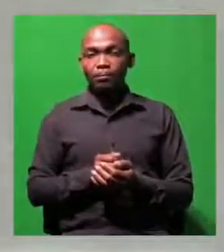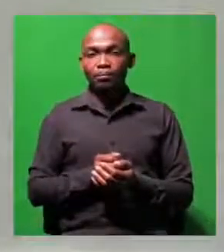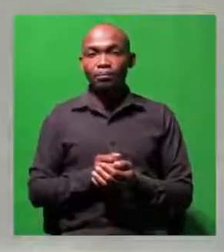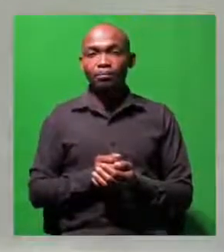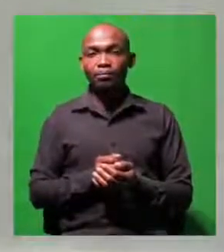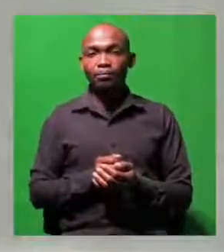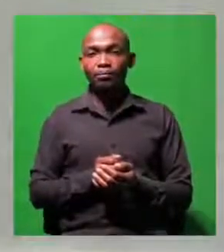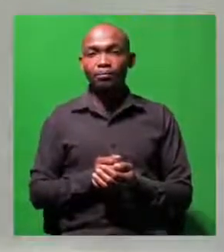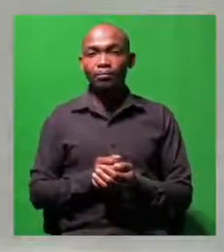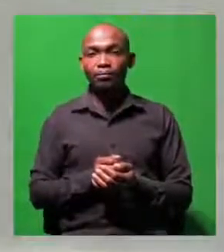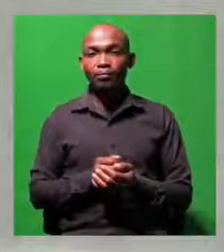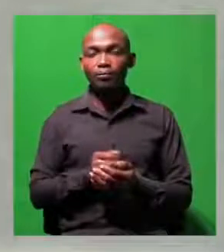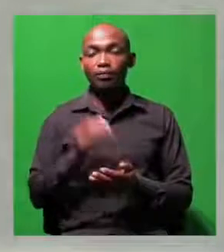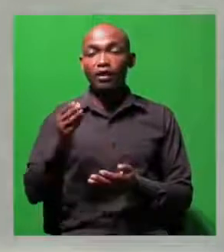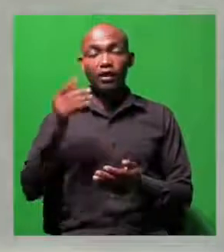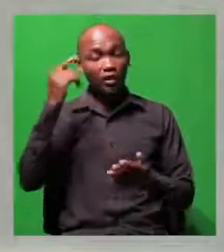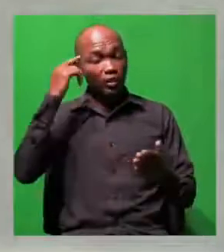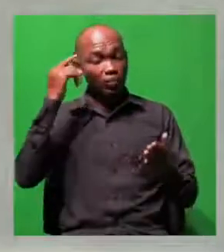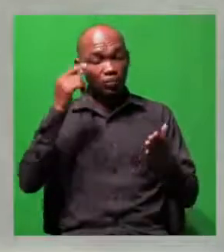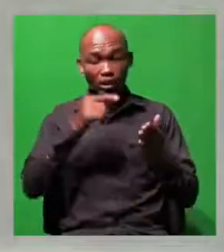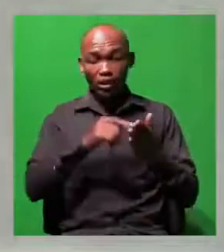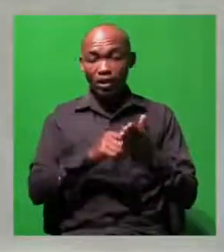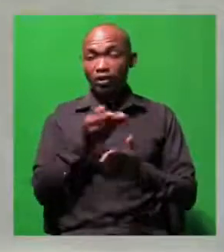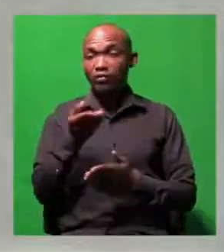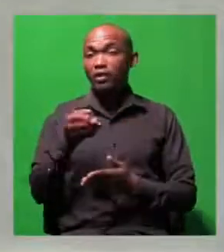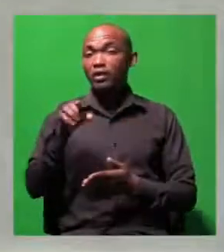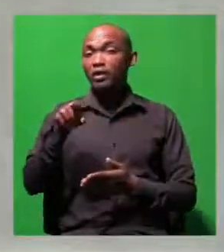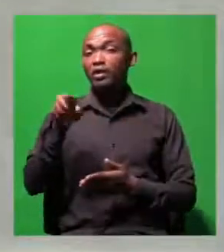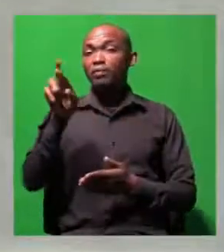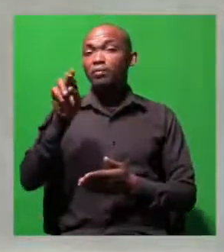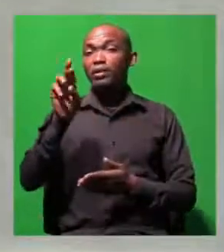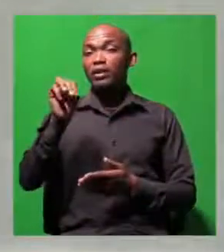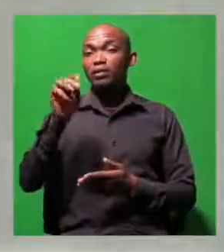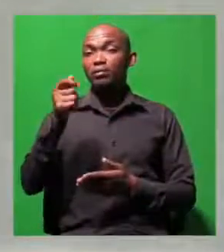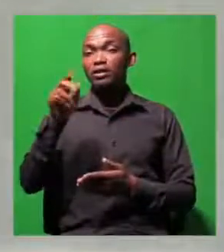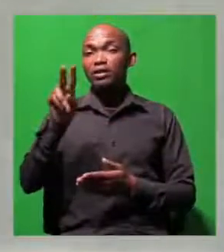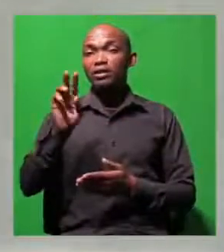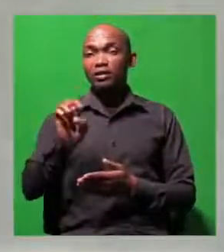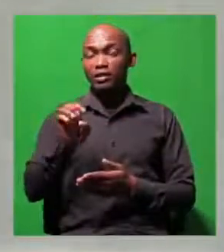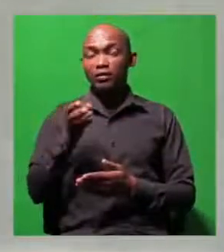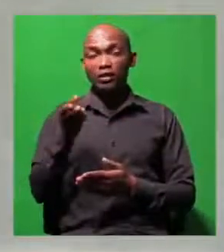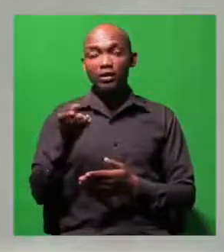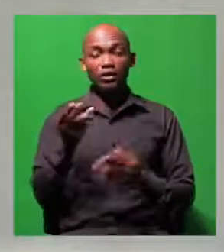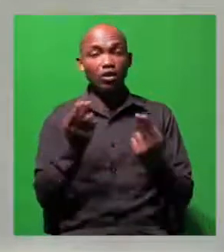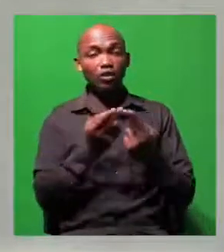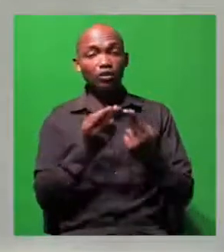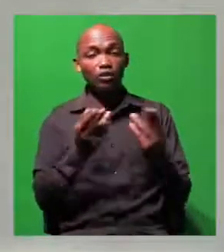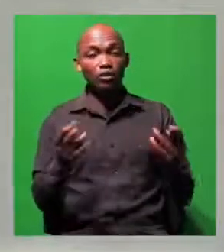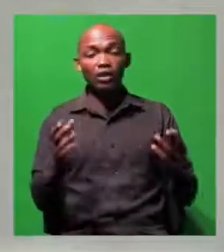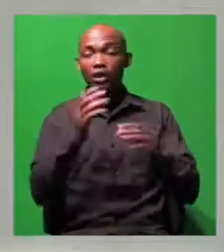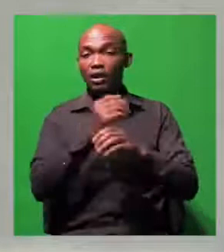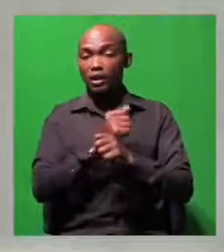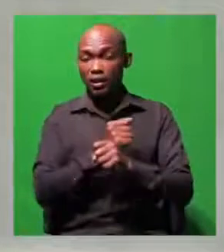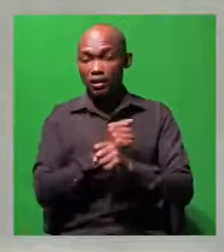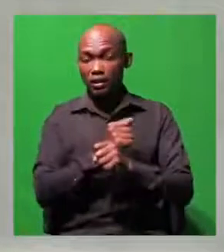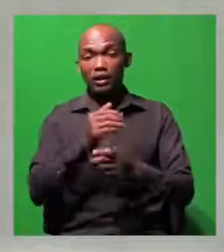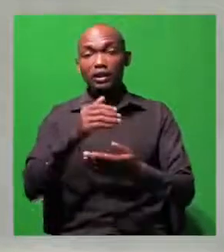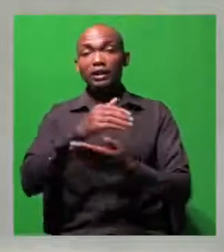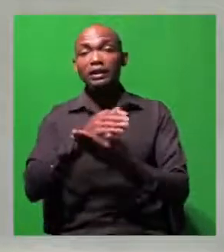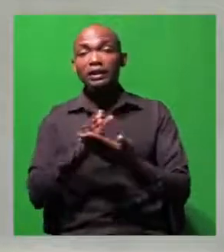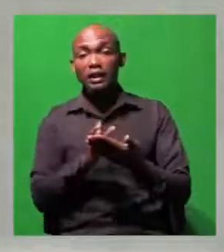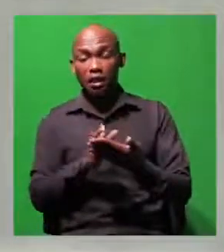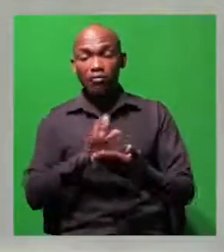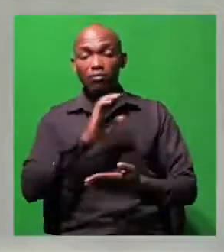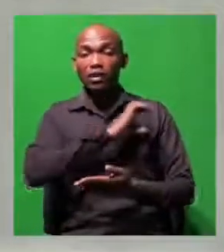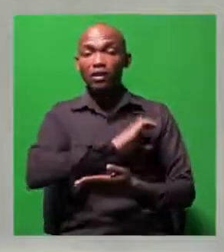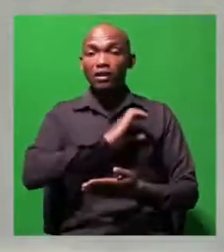Then the definition or in the meaning of primitive communalism, we can also get some characteristics.